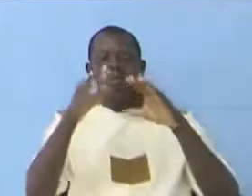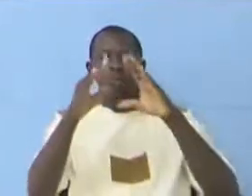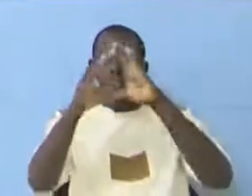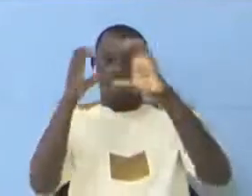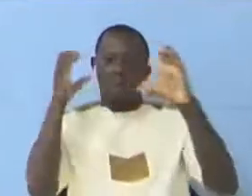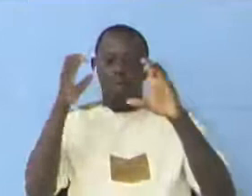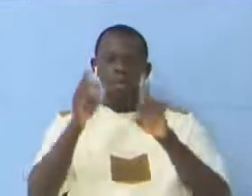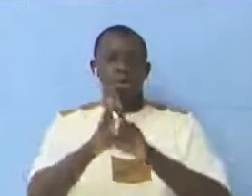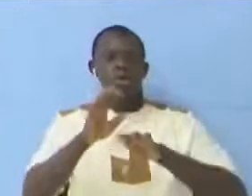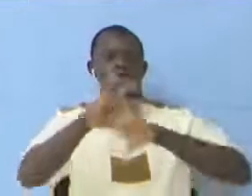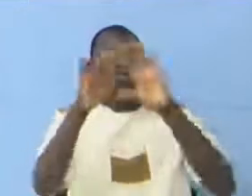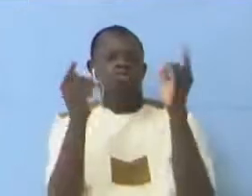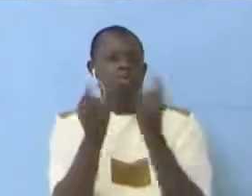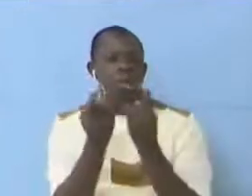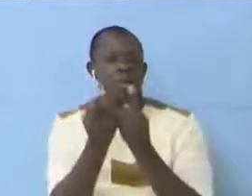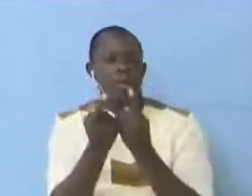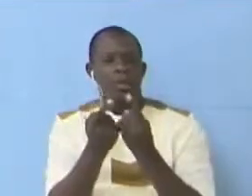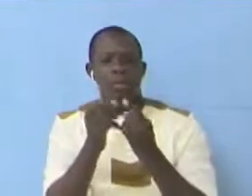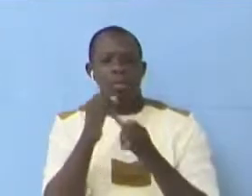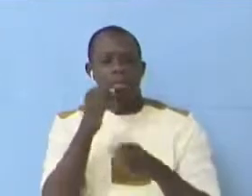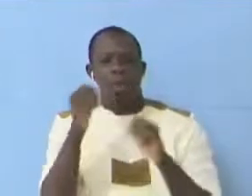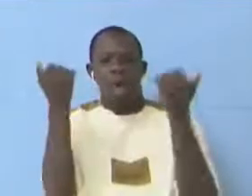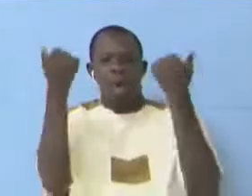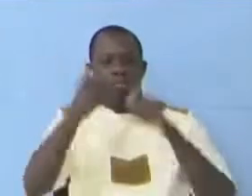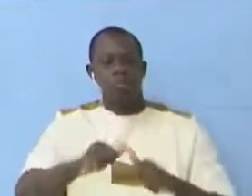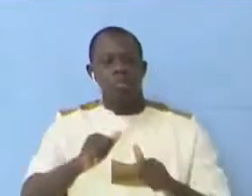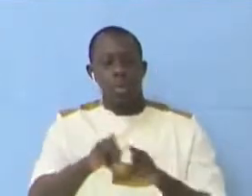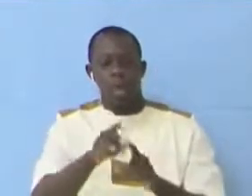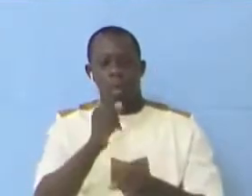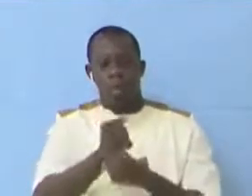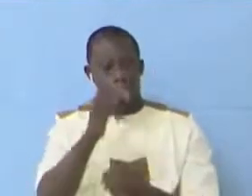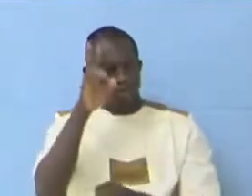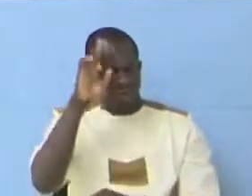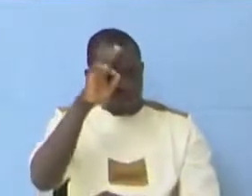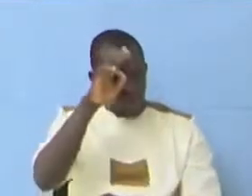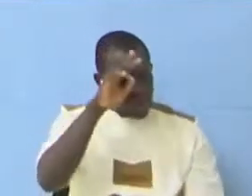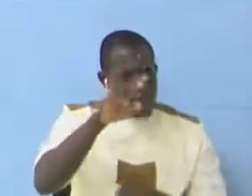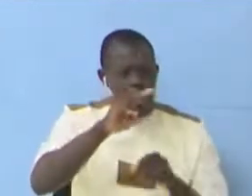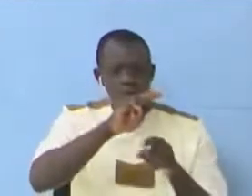Some strange occurrences happened that made me suspicious.